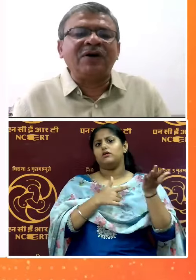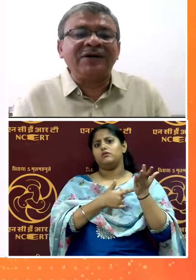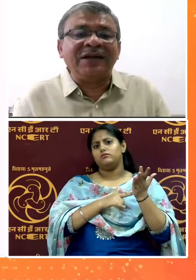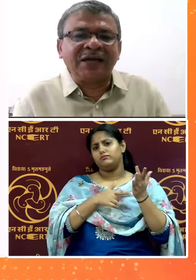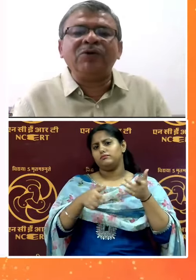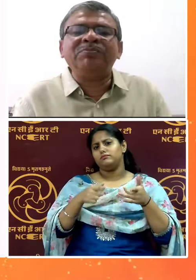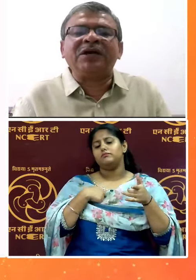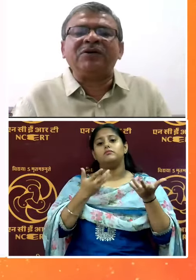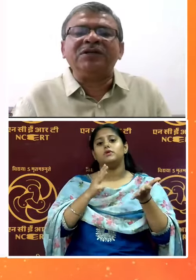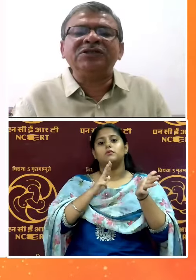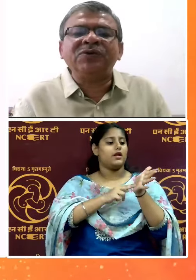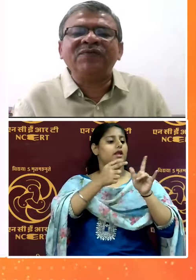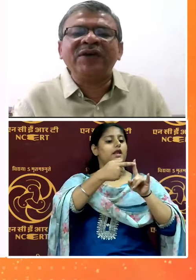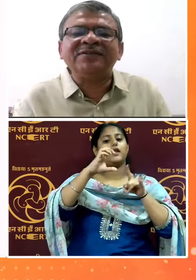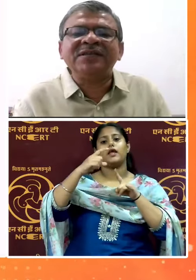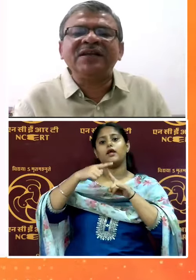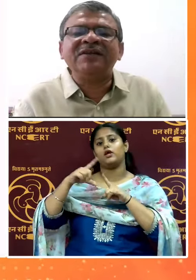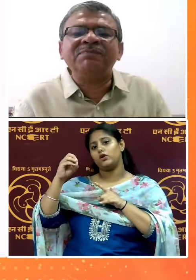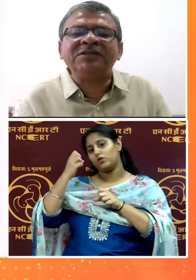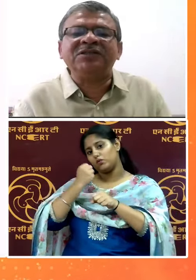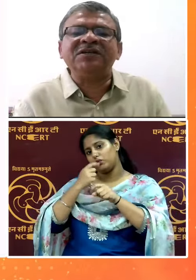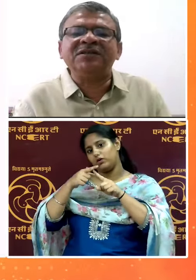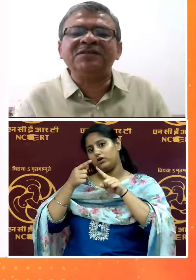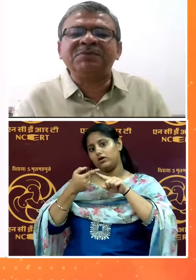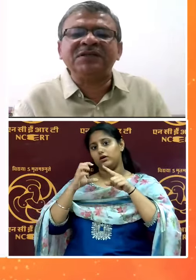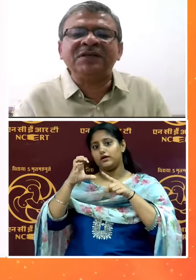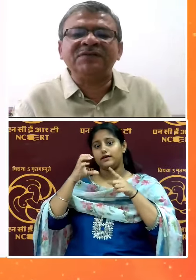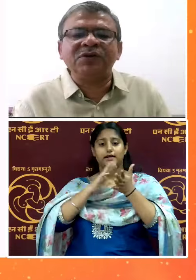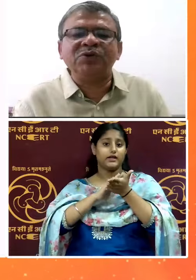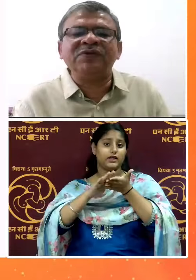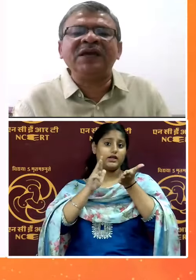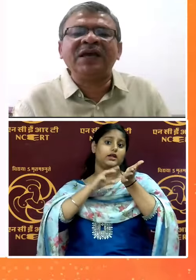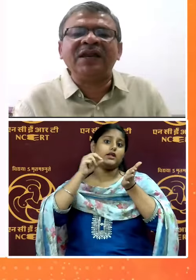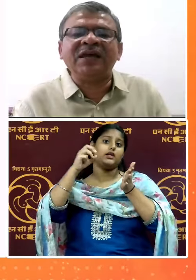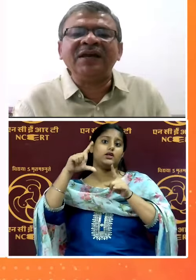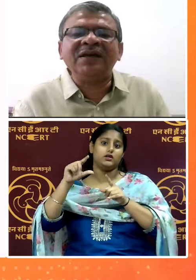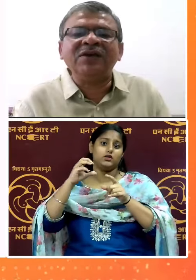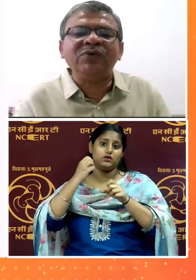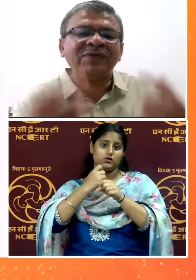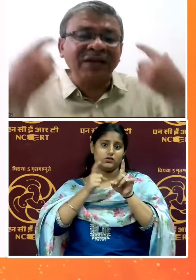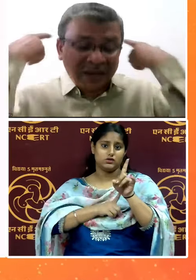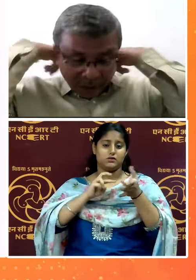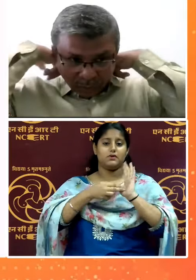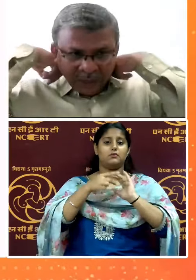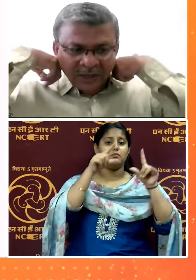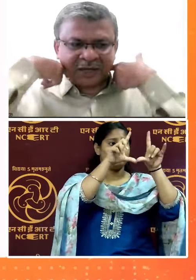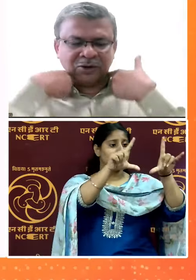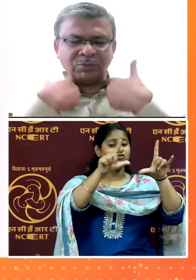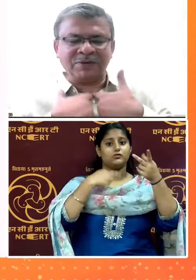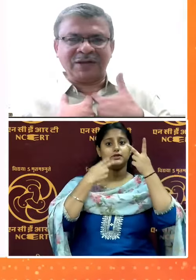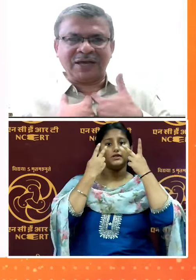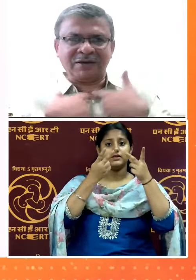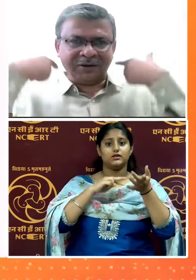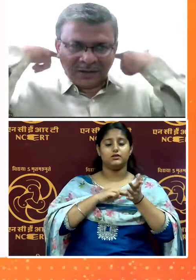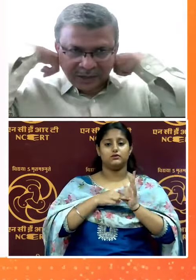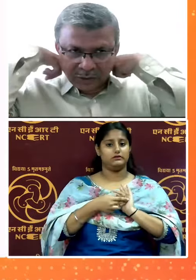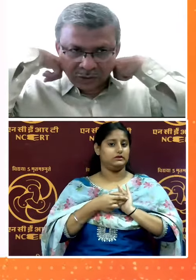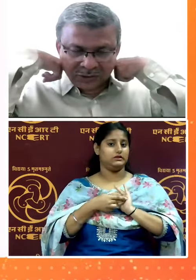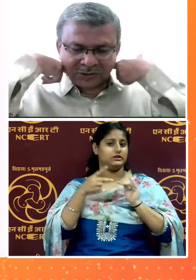is called neck loop technology. So if you can see in this picture, this person is using a hearing aid. He is using a neck loop. Neck loop is